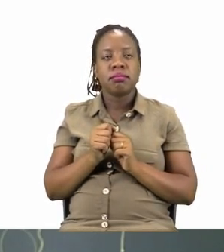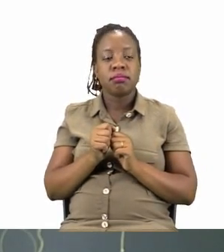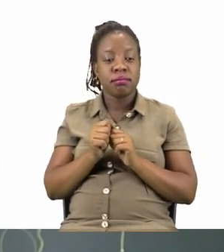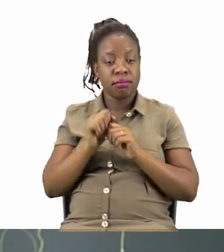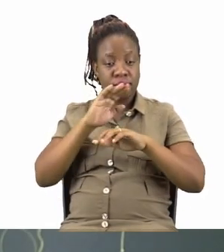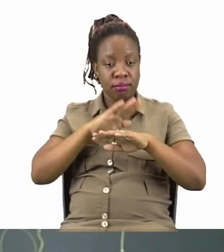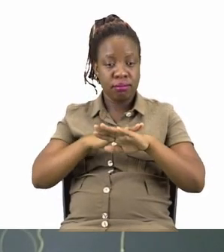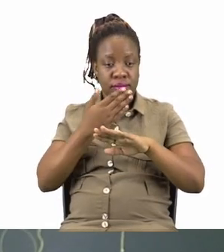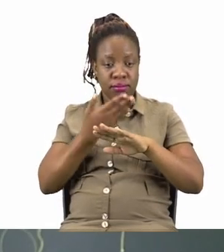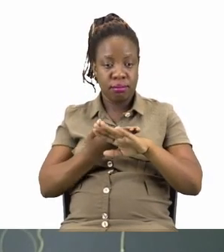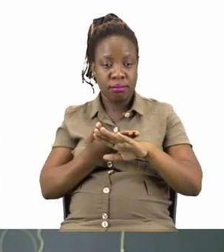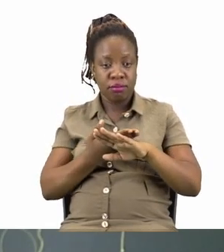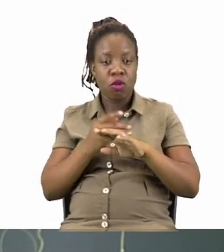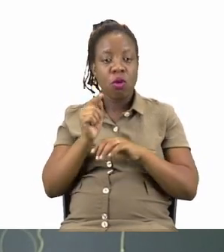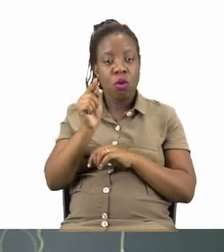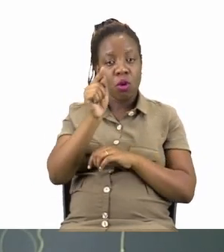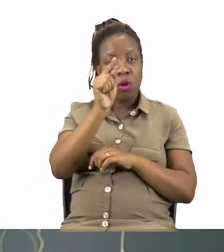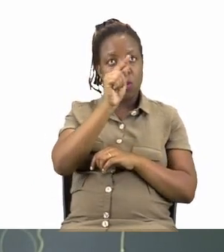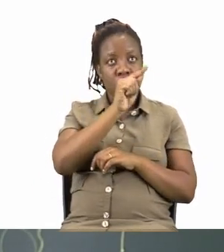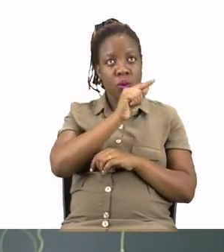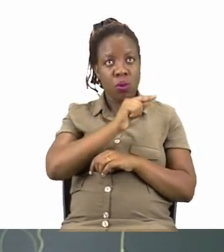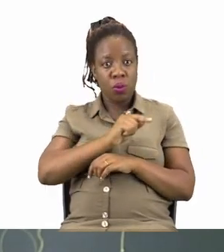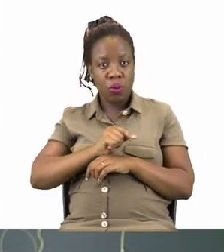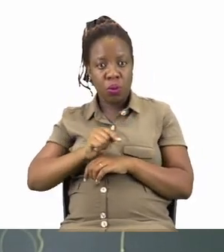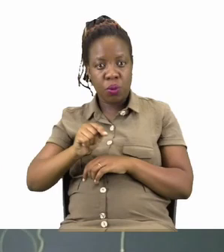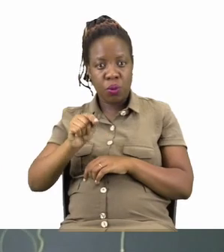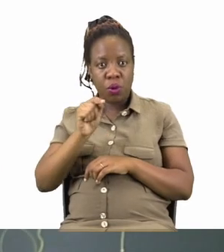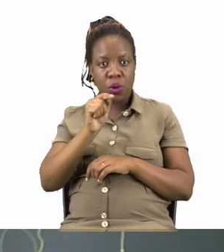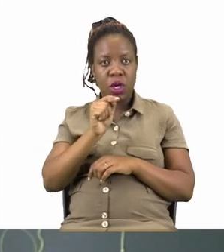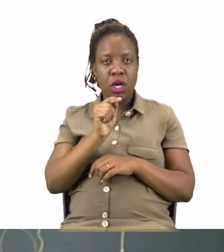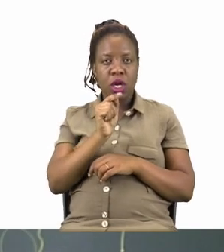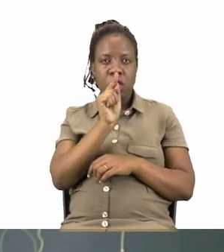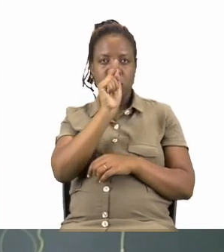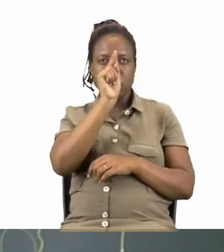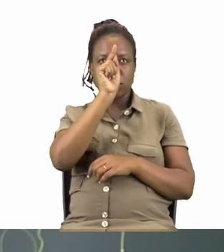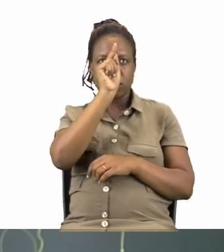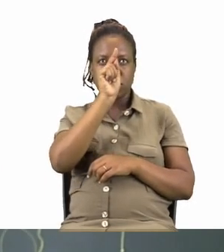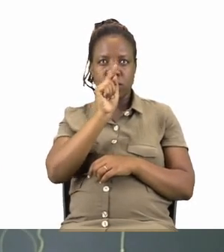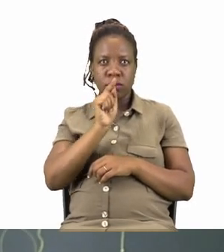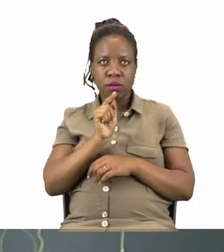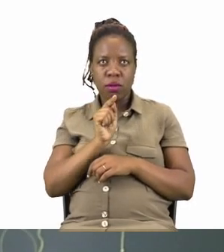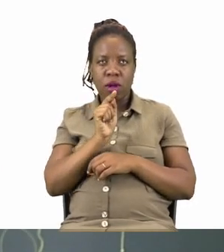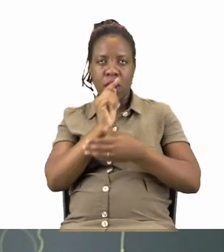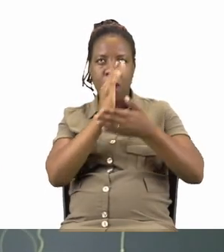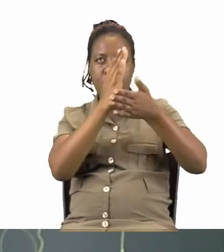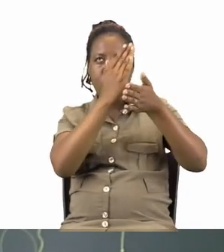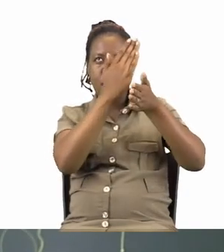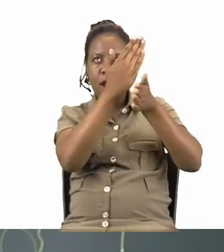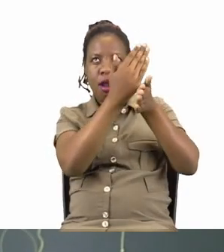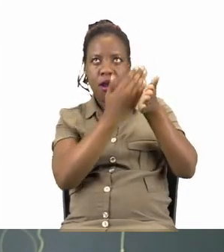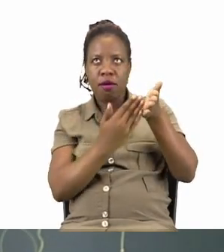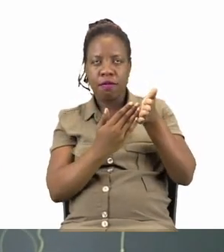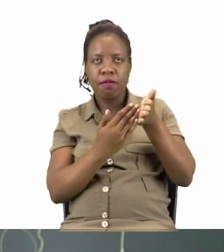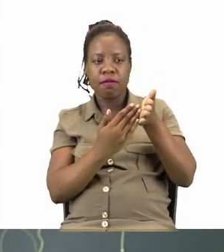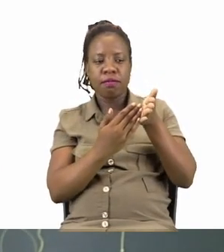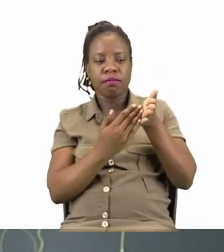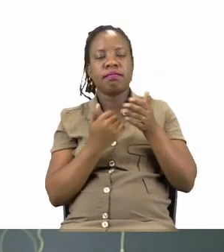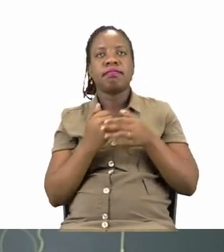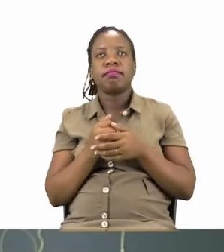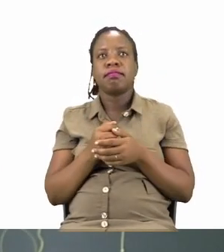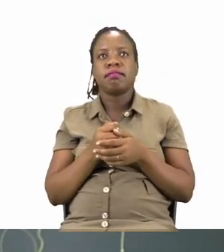circle and then we divide the circle in half, that means that you must